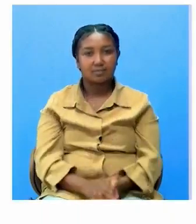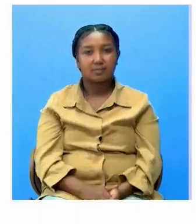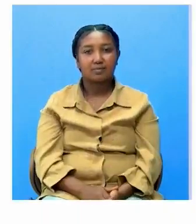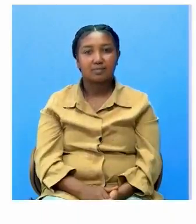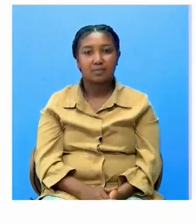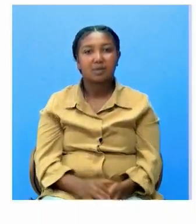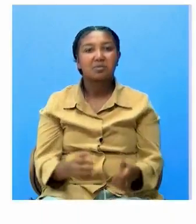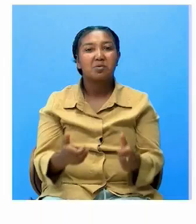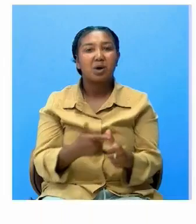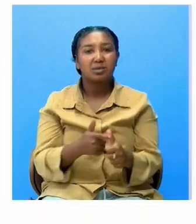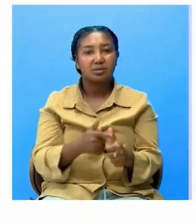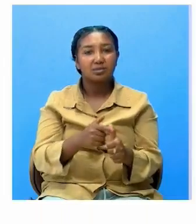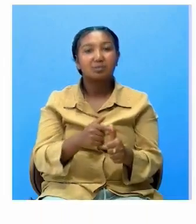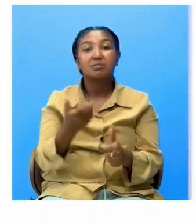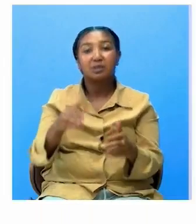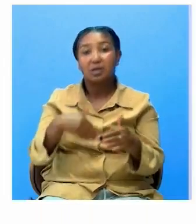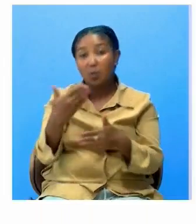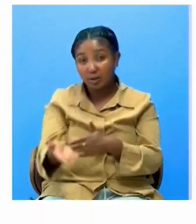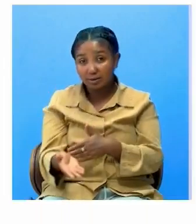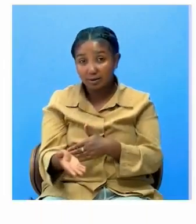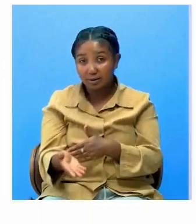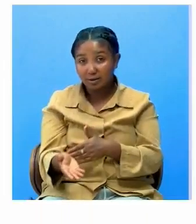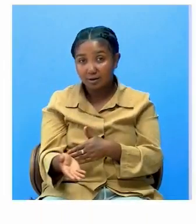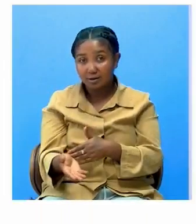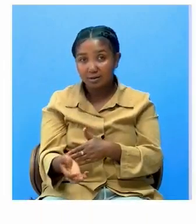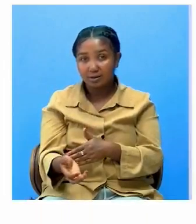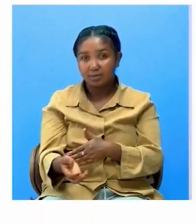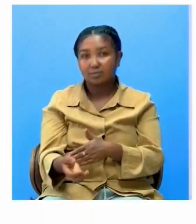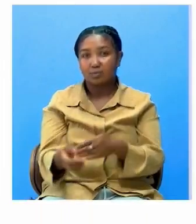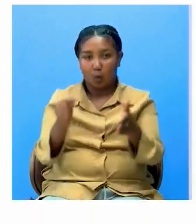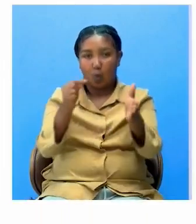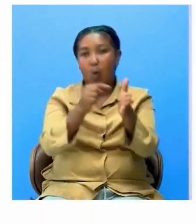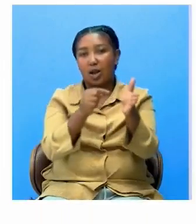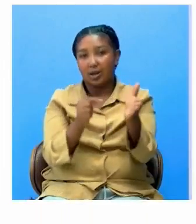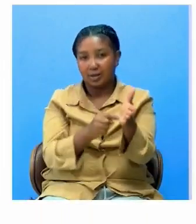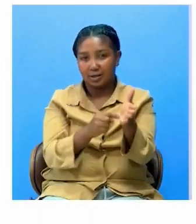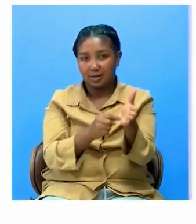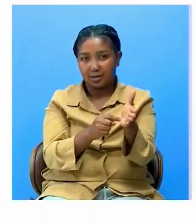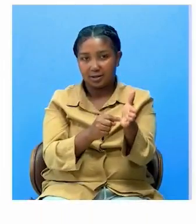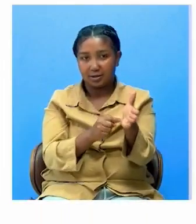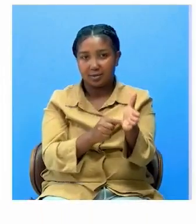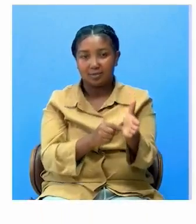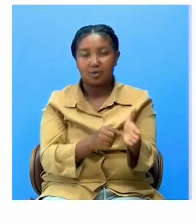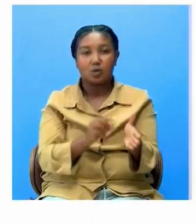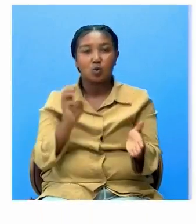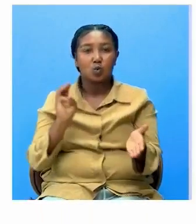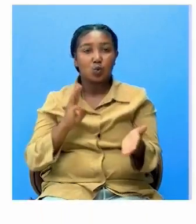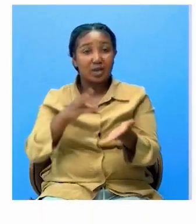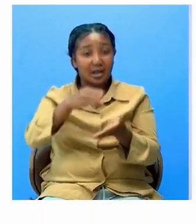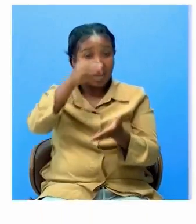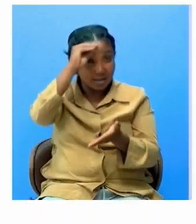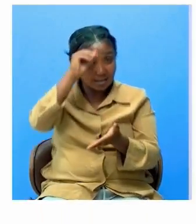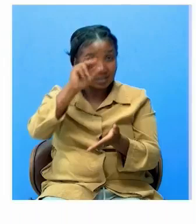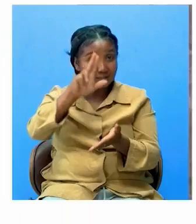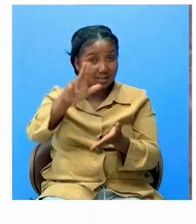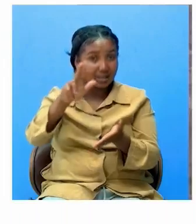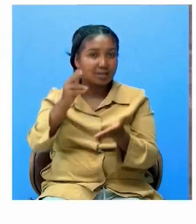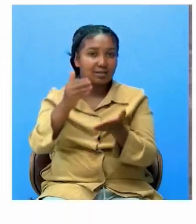What can I put here? Yes? Colon is here. we learn three